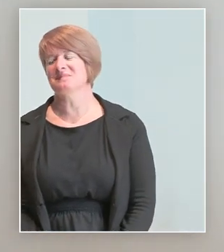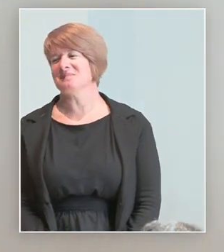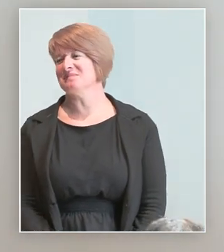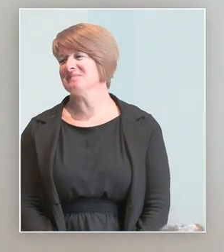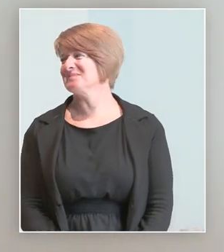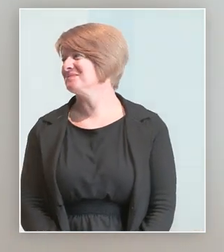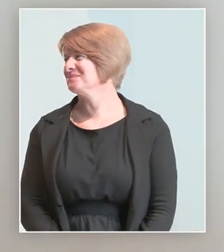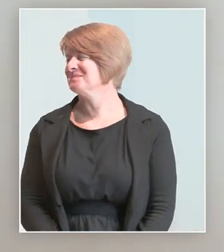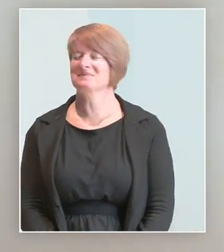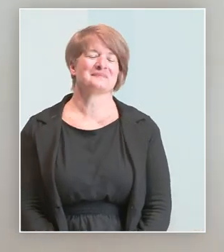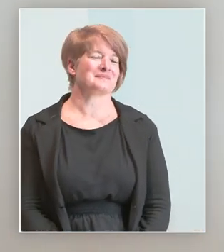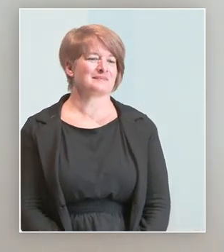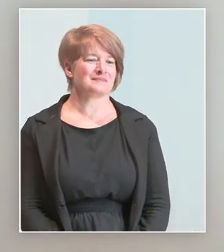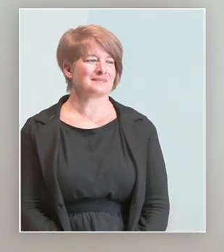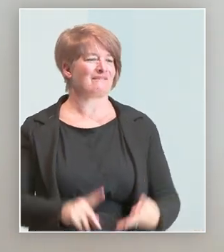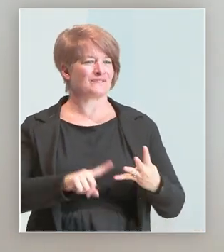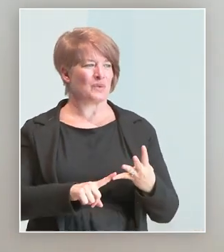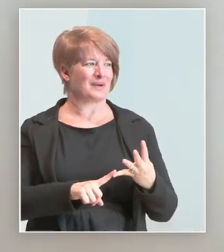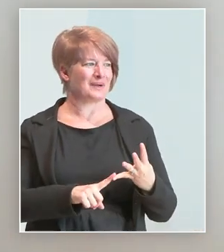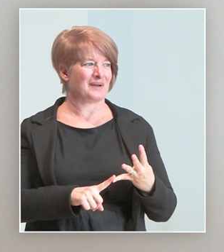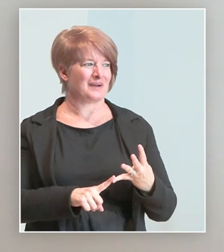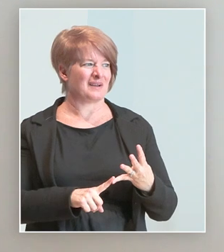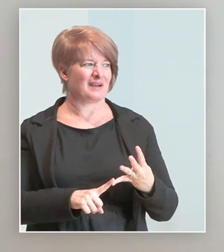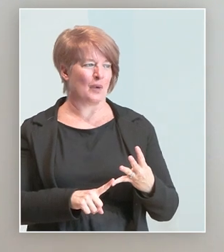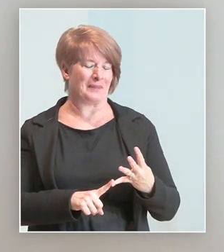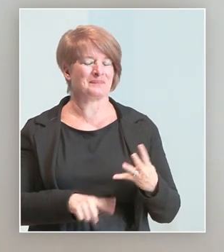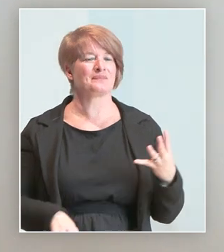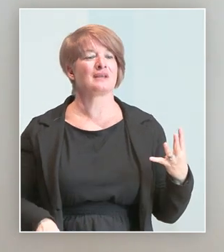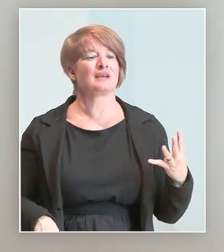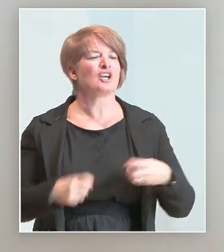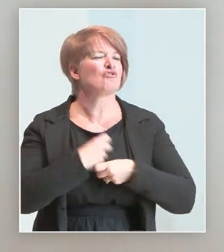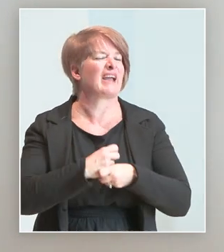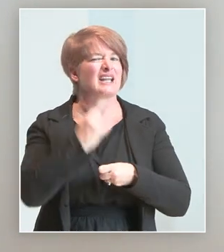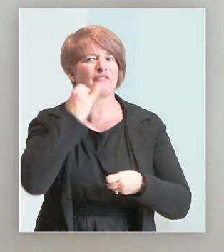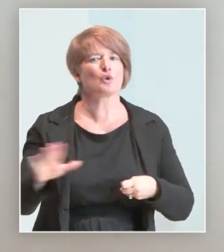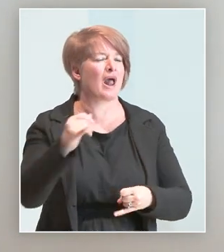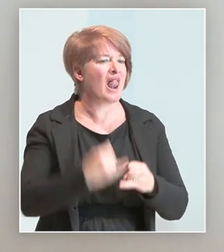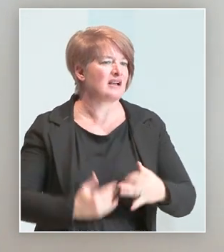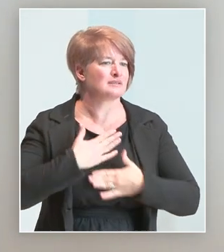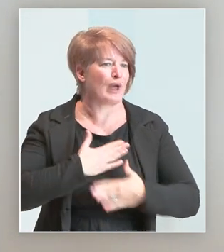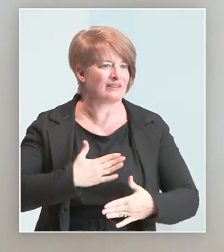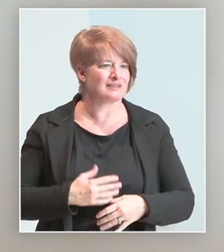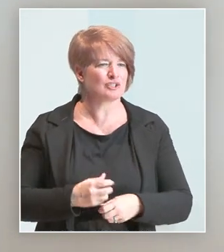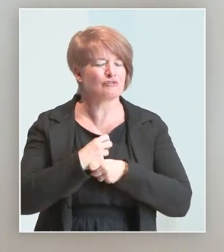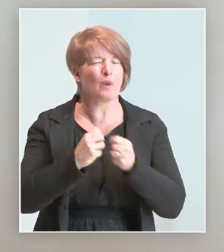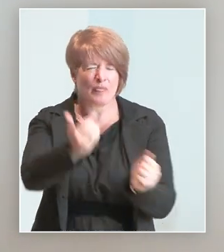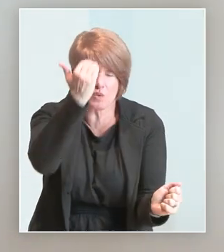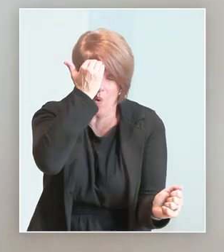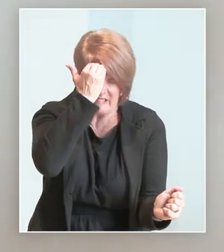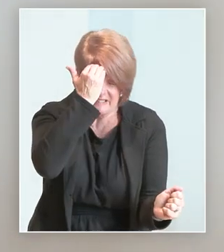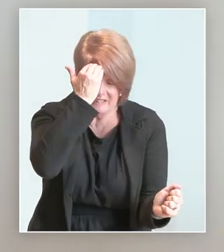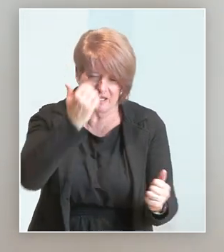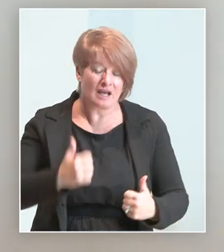Thank you. 4, create as if last breath. Create with this knowing. A